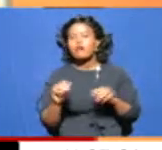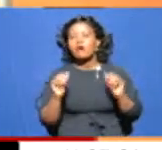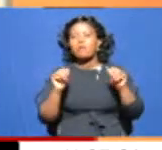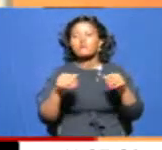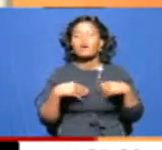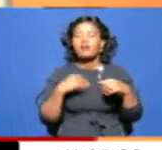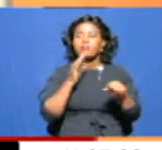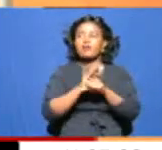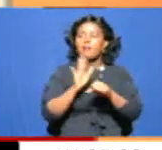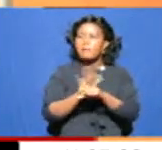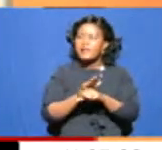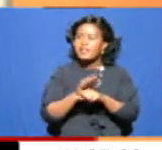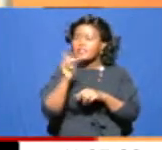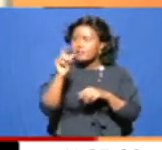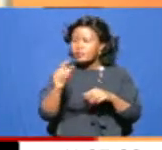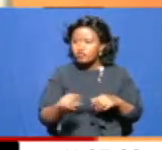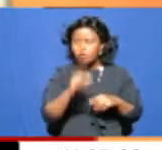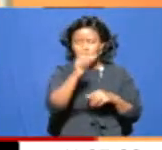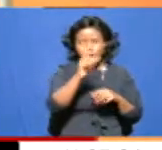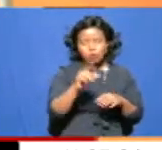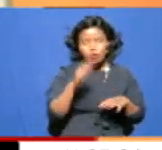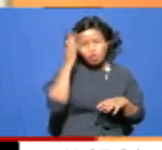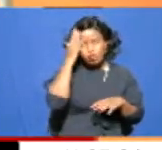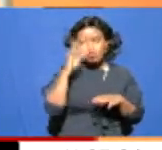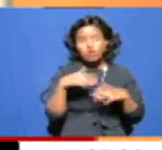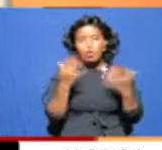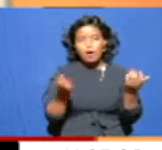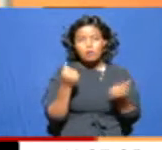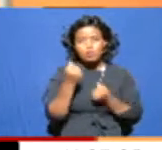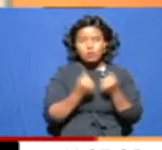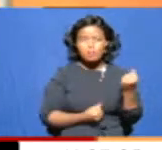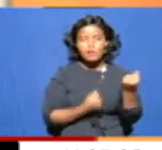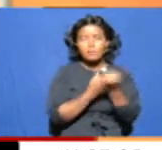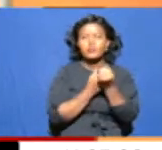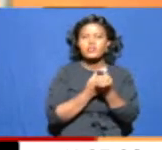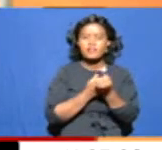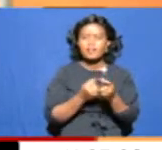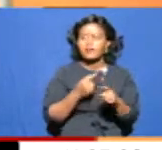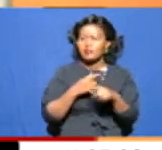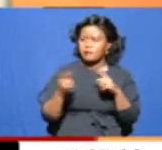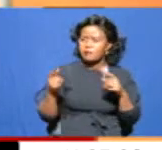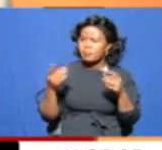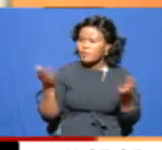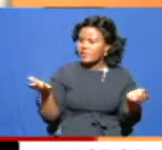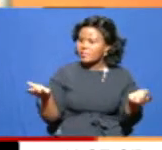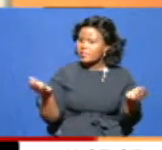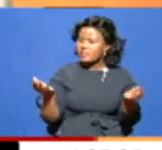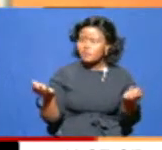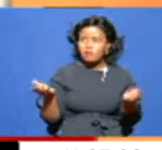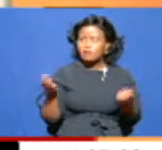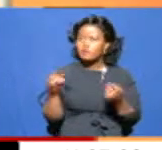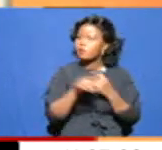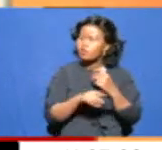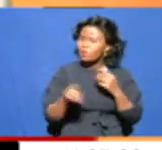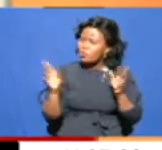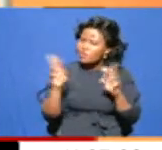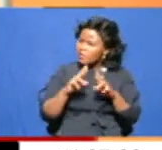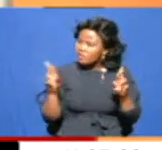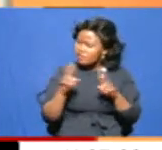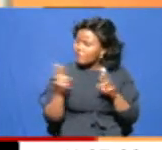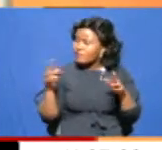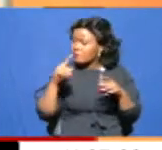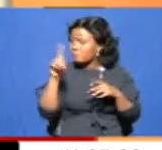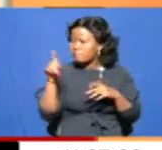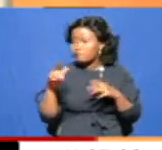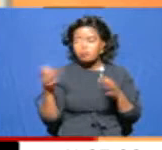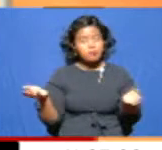you know. Yeah. We all know how the promotion and relegation process works. Yeah. But then again, are we ready for that, considering, you know,